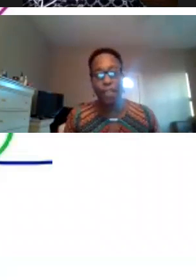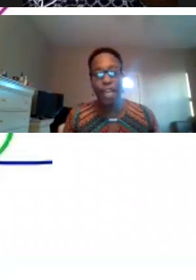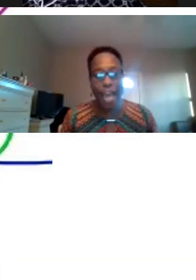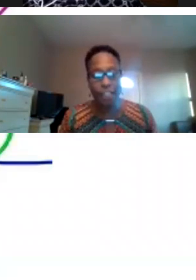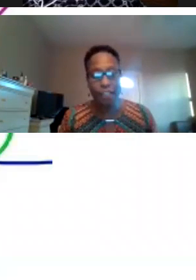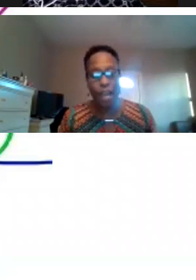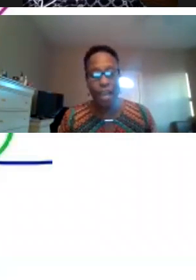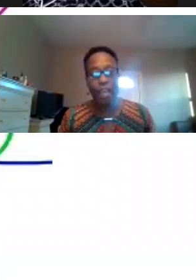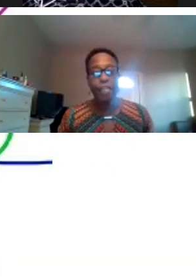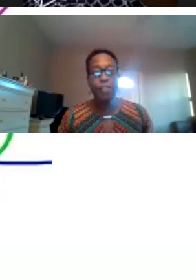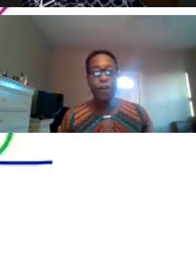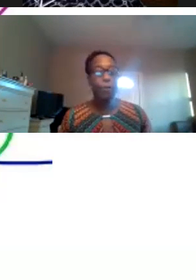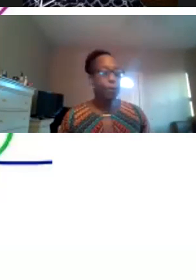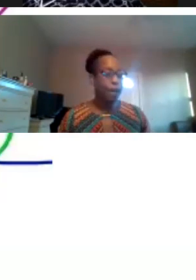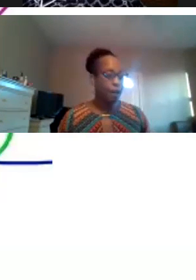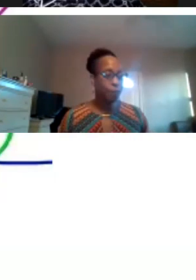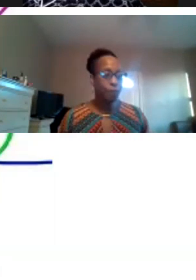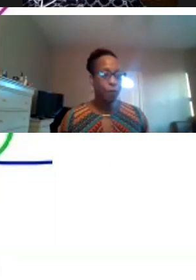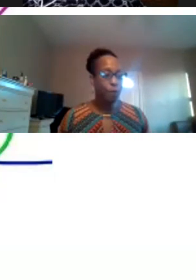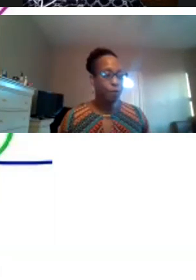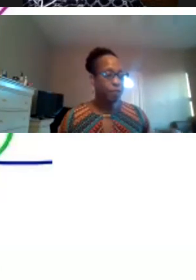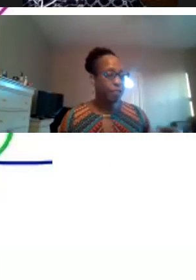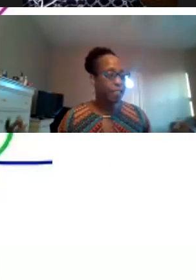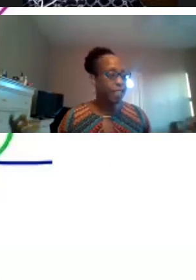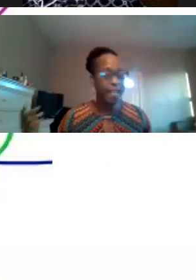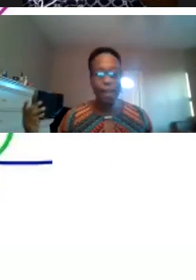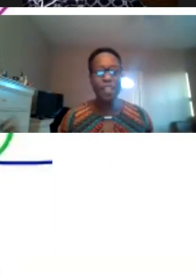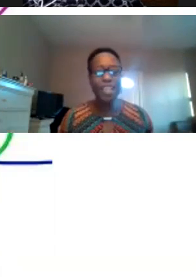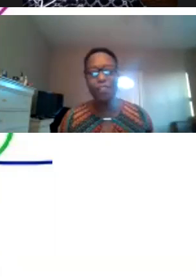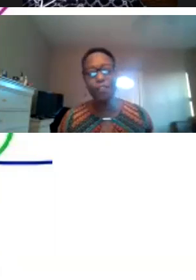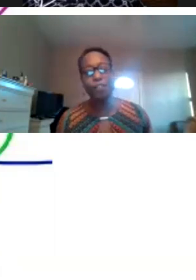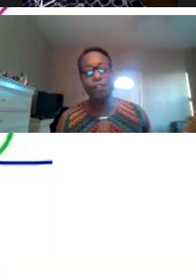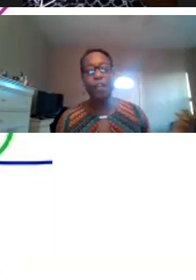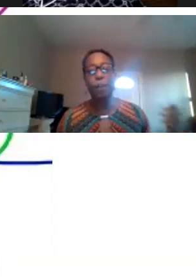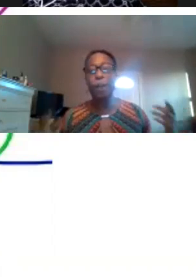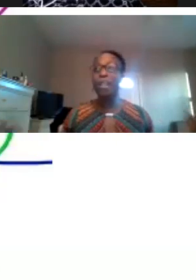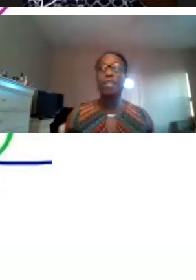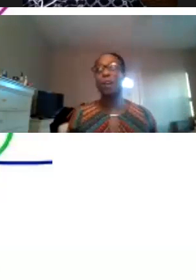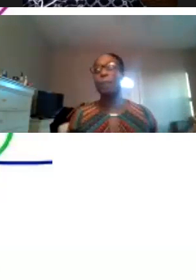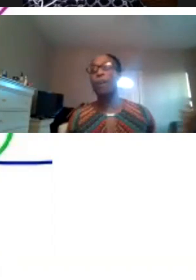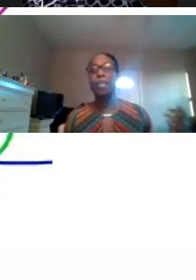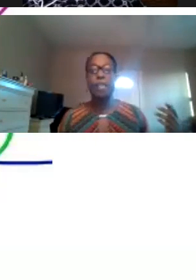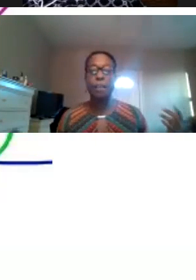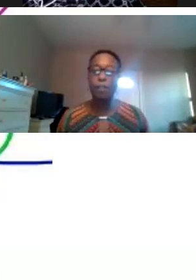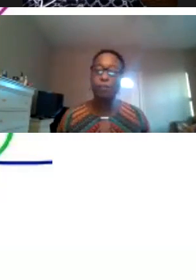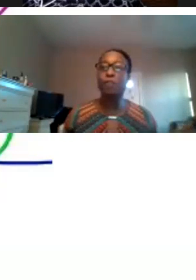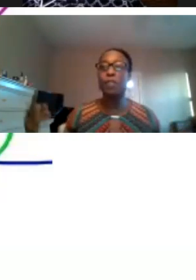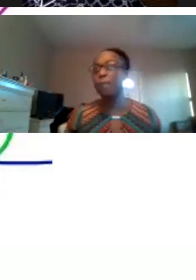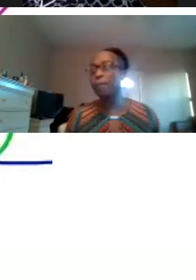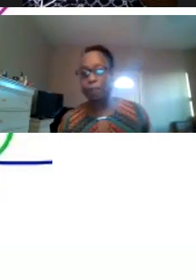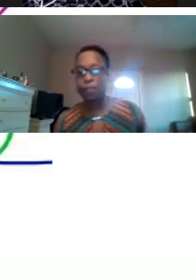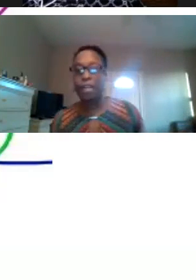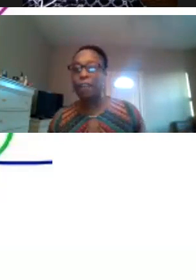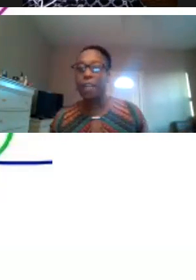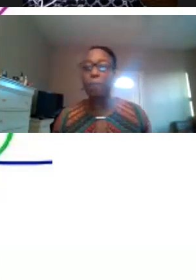ask for the action, right? So just to say, like, one thing that you can choose to talk about or not talk about is like mental health or